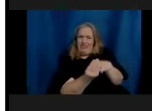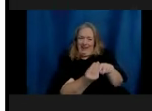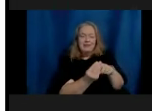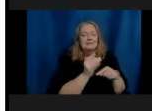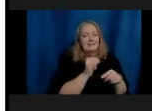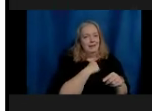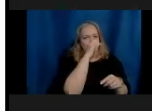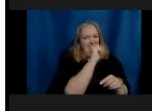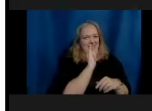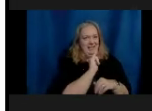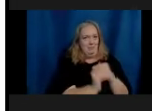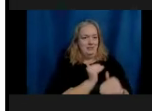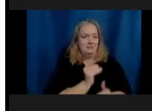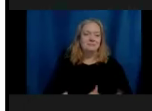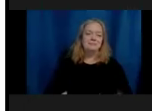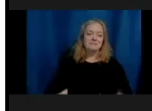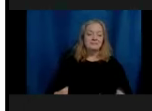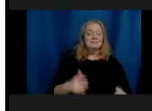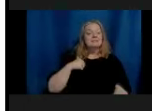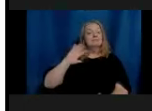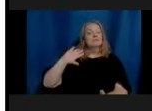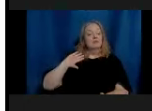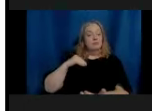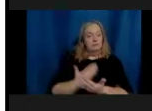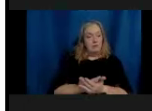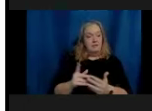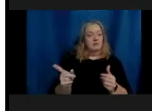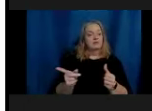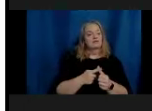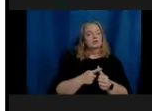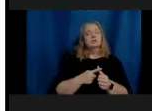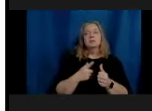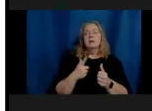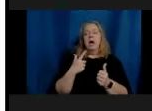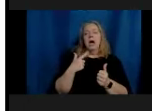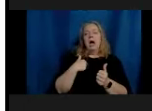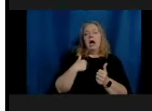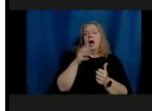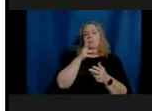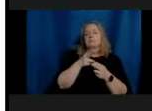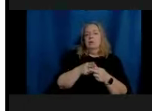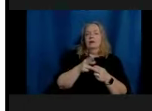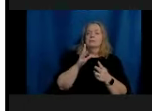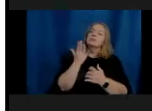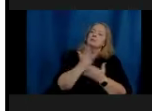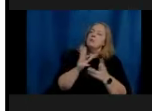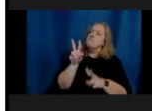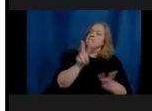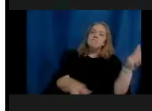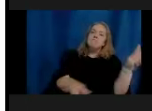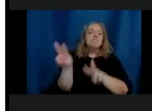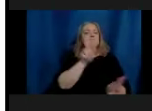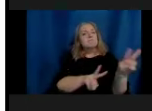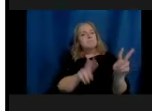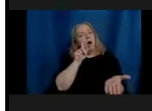So I started my time here with what I would call maybe observations around Castle House in Boise. So these were more